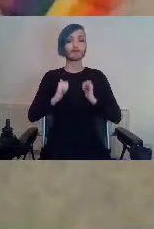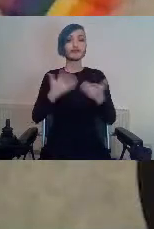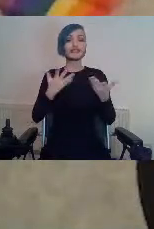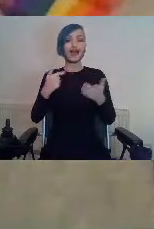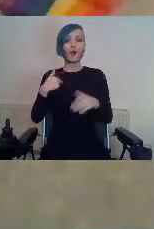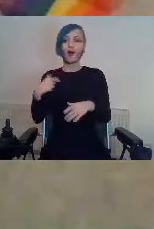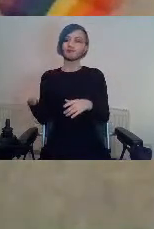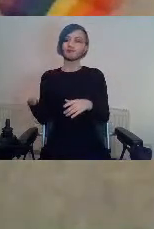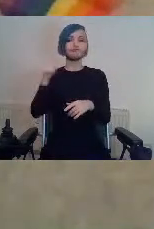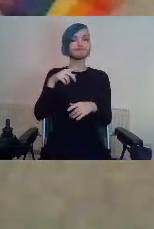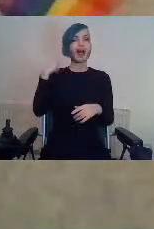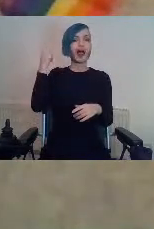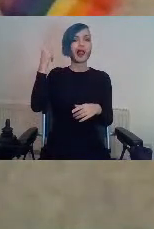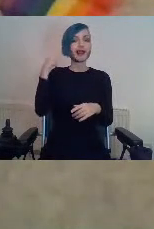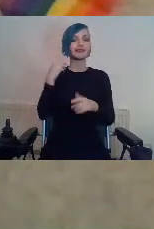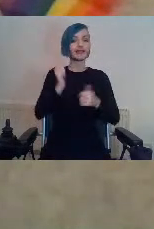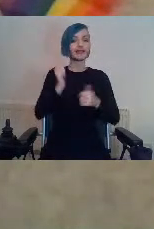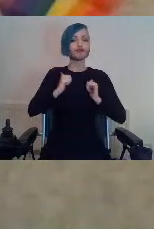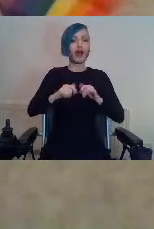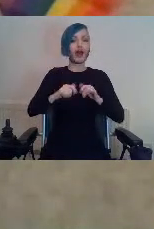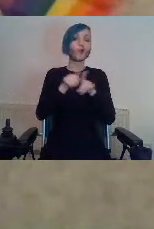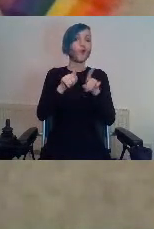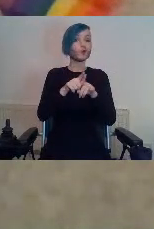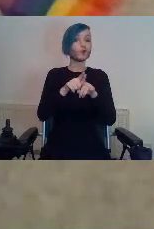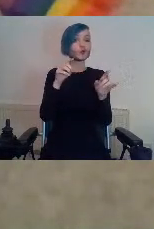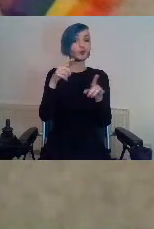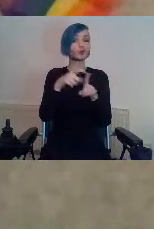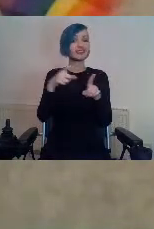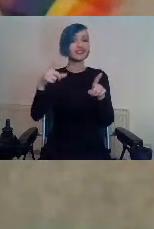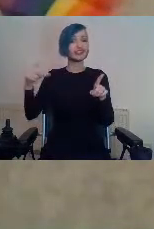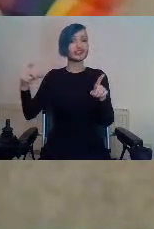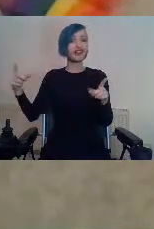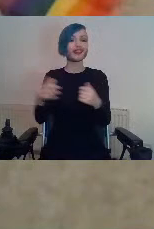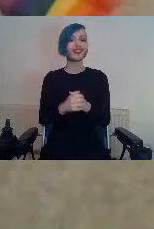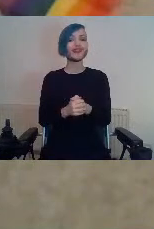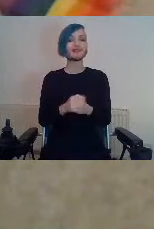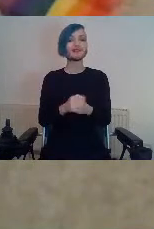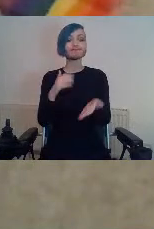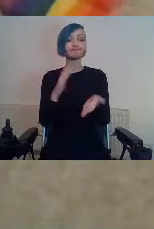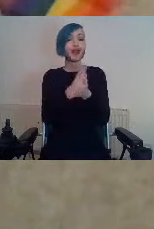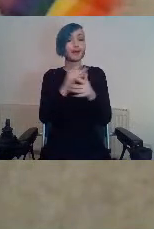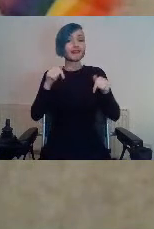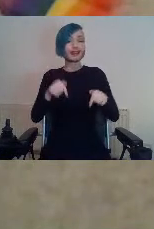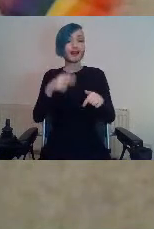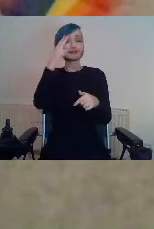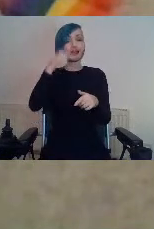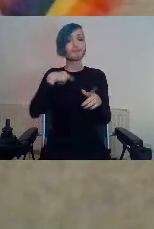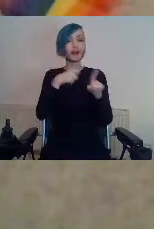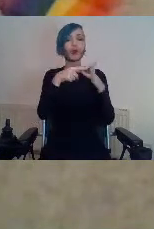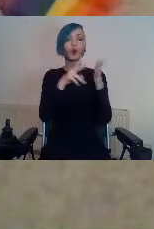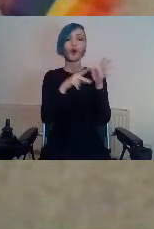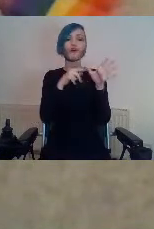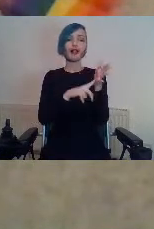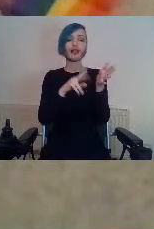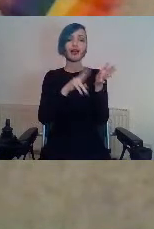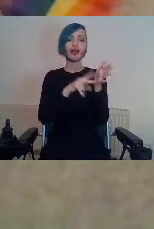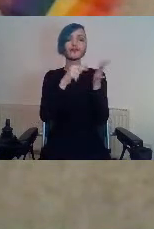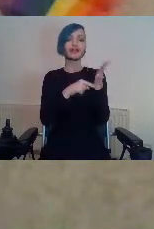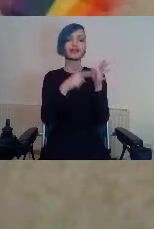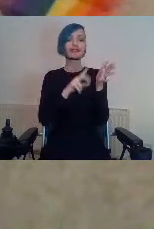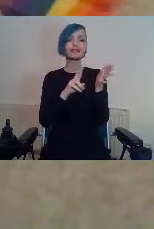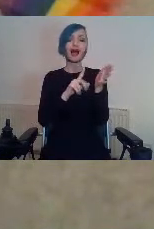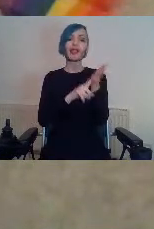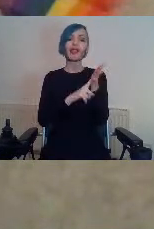also digital, and I'm happy to be here with you. My name is Koval Vitalina. I'm LGBTQI plus activist